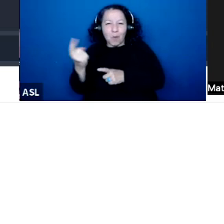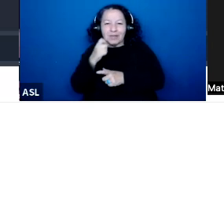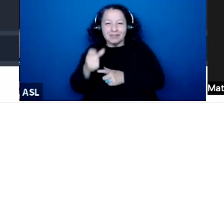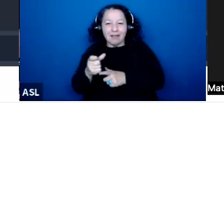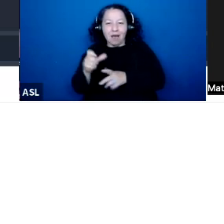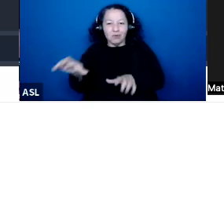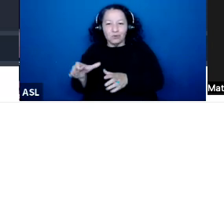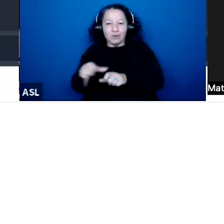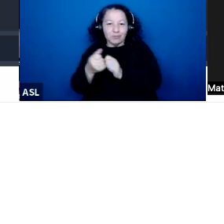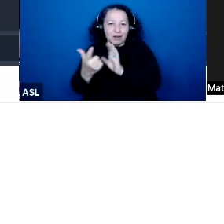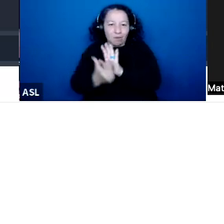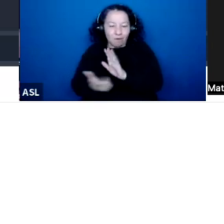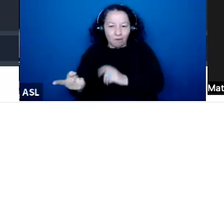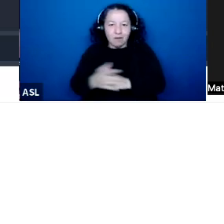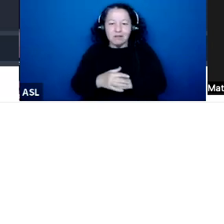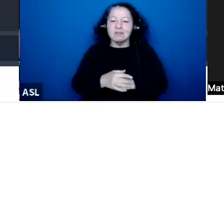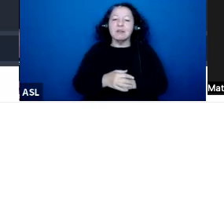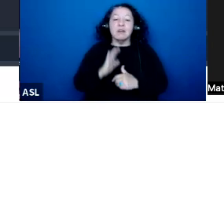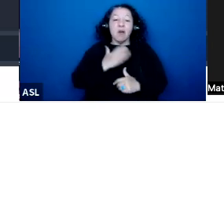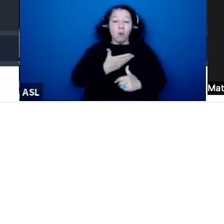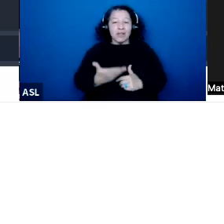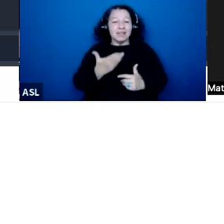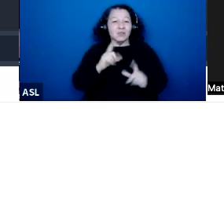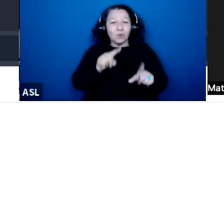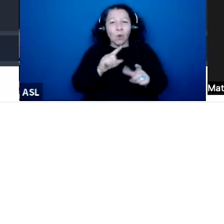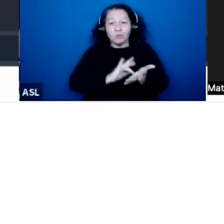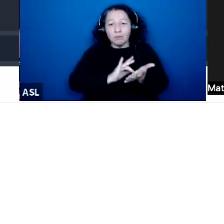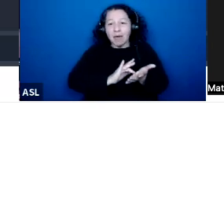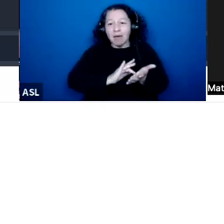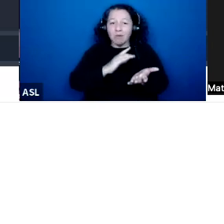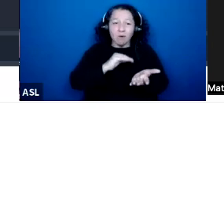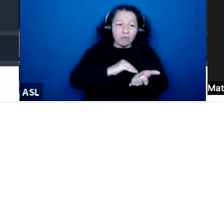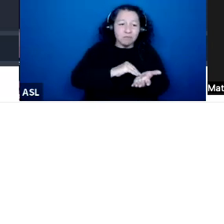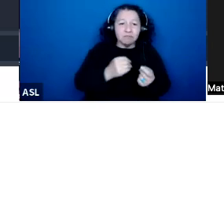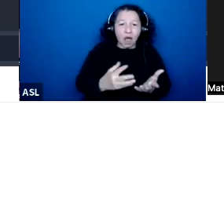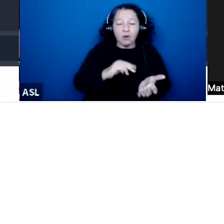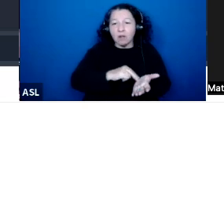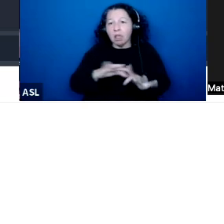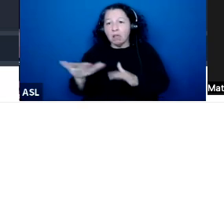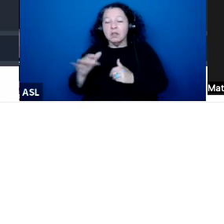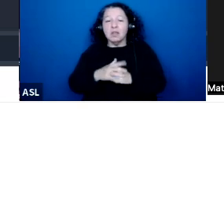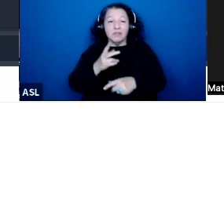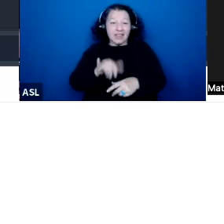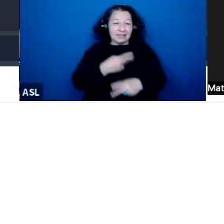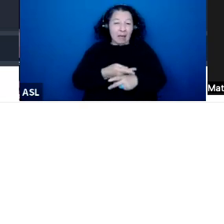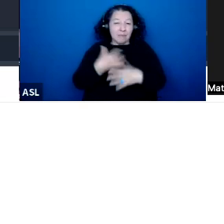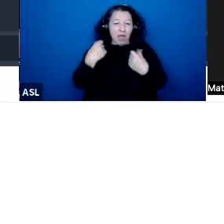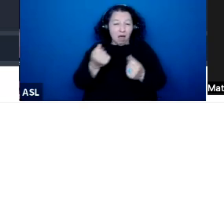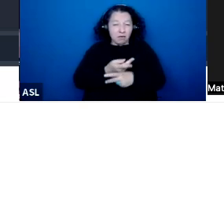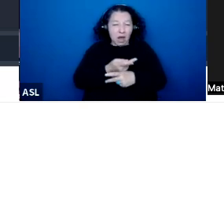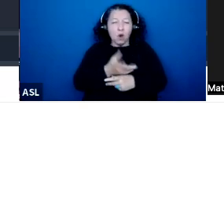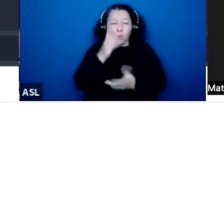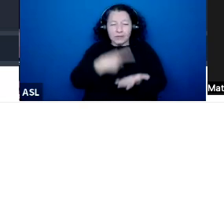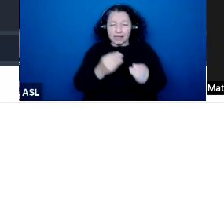increases our community's health risks, our willingness to engage in going to medical providers, which we're going to talk about in a little bit, but